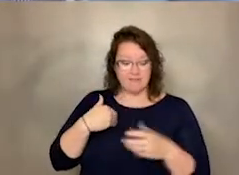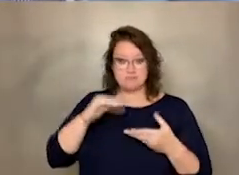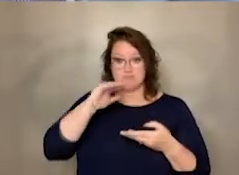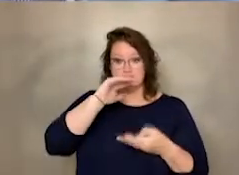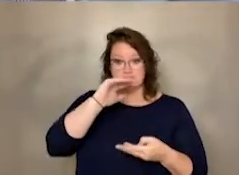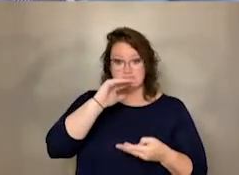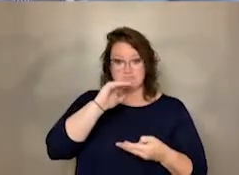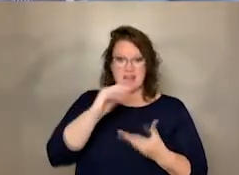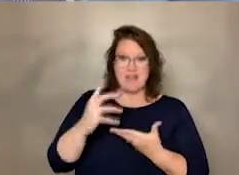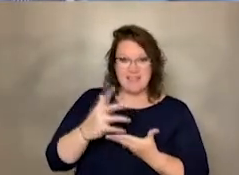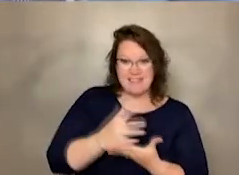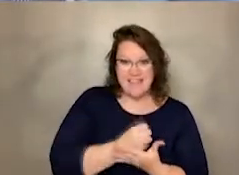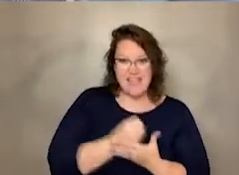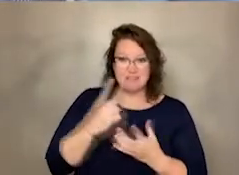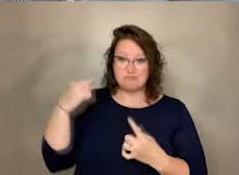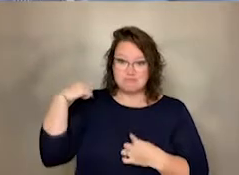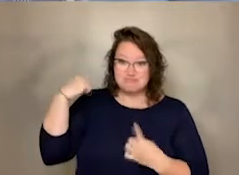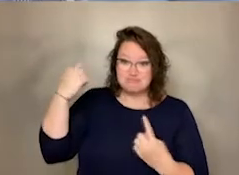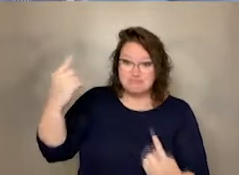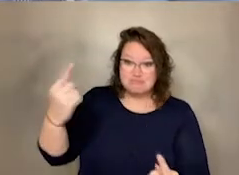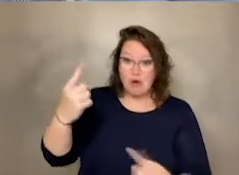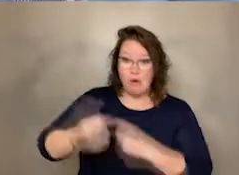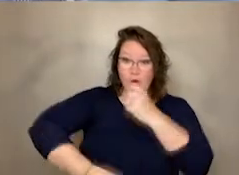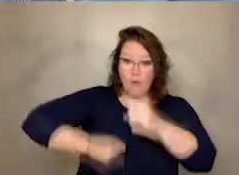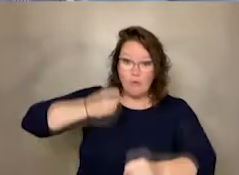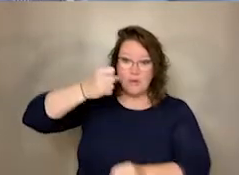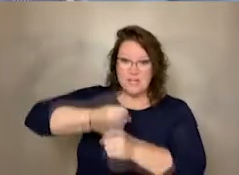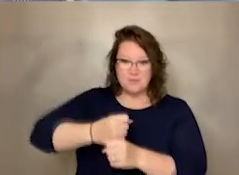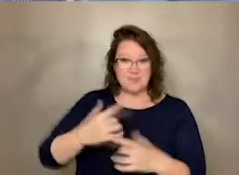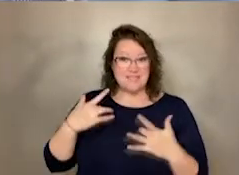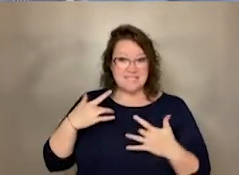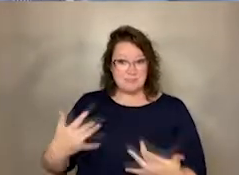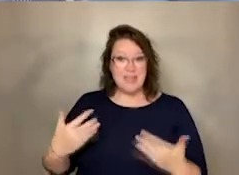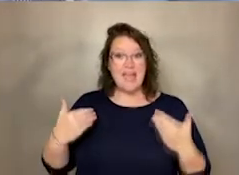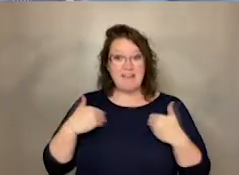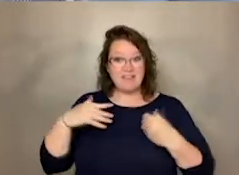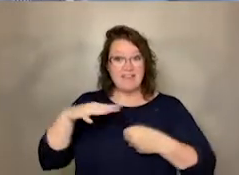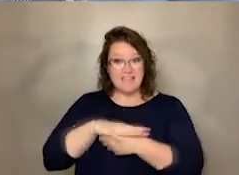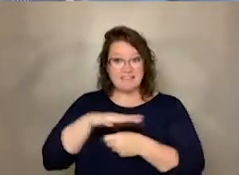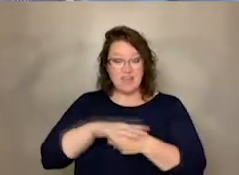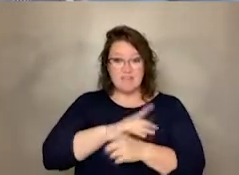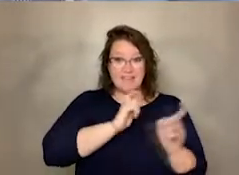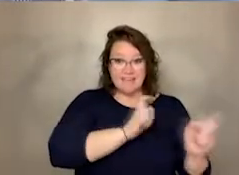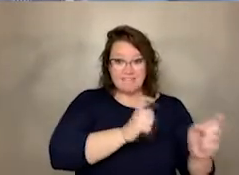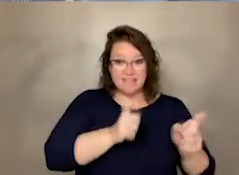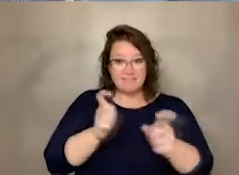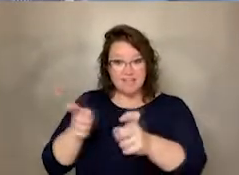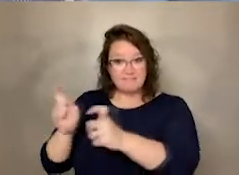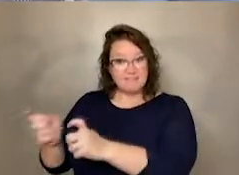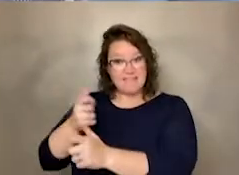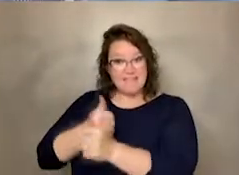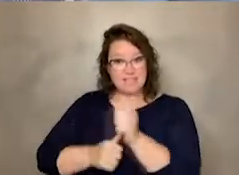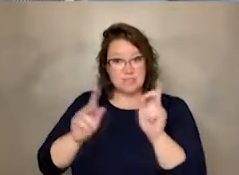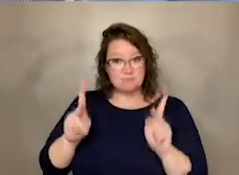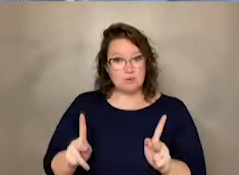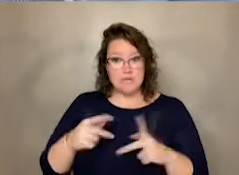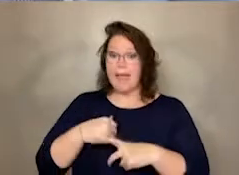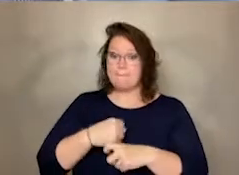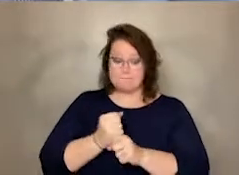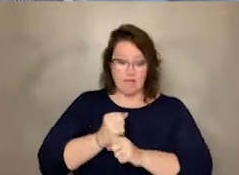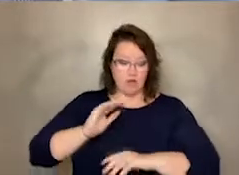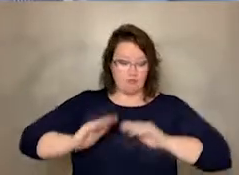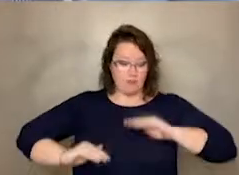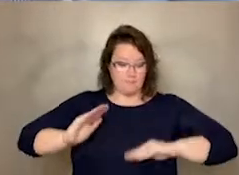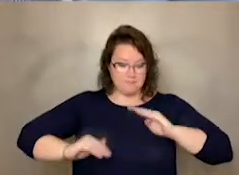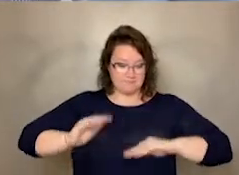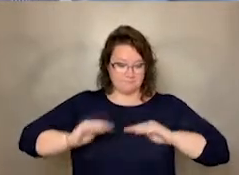and collect them all year long, and I usually have enough to give everybody in my class one, and we make drums out of them. Oh, that's